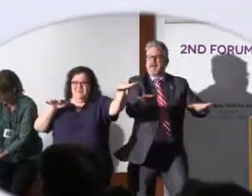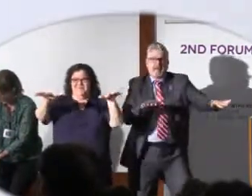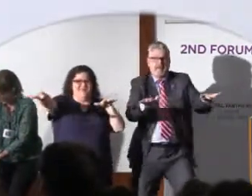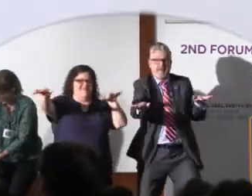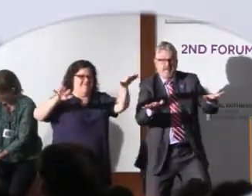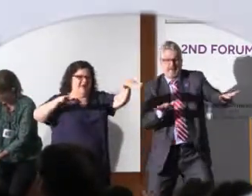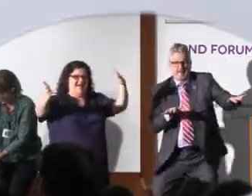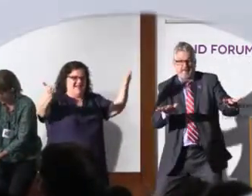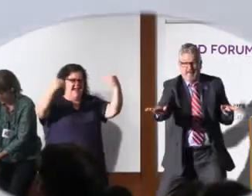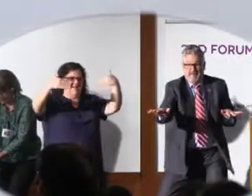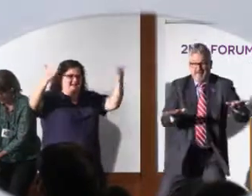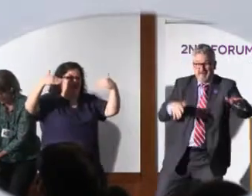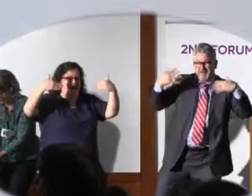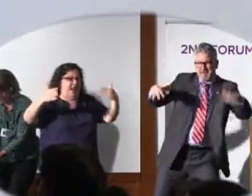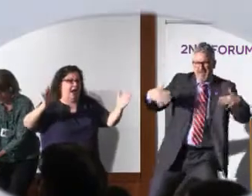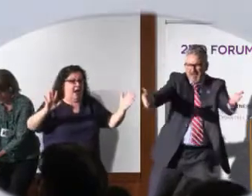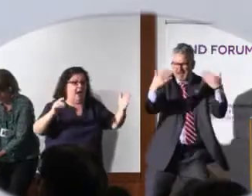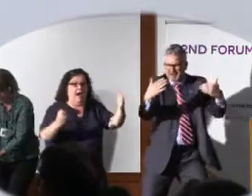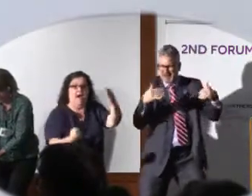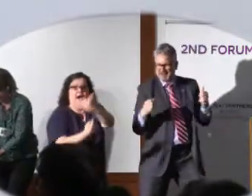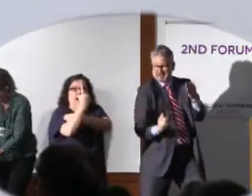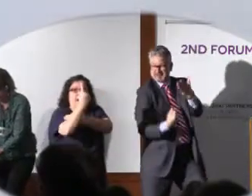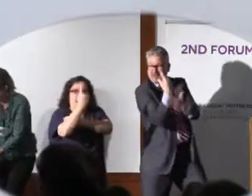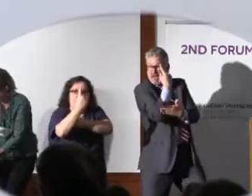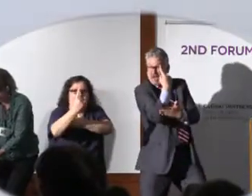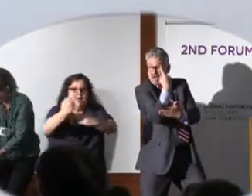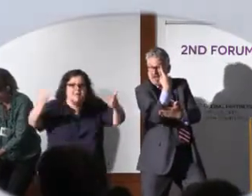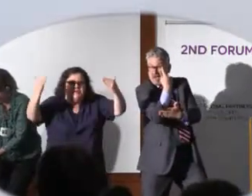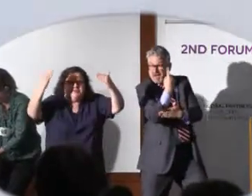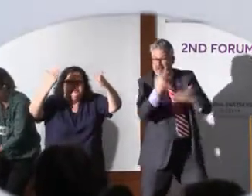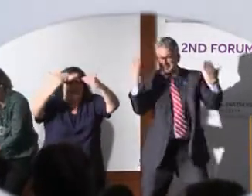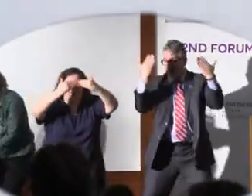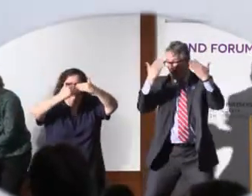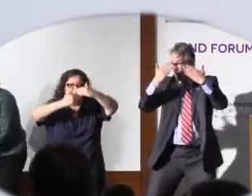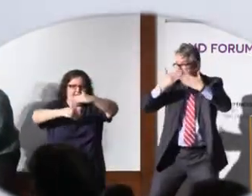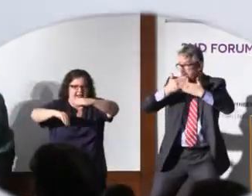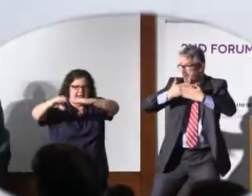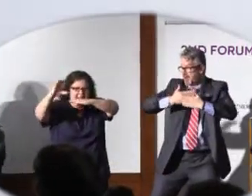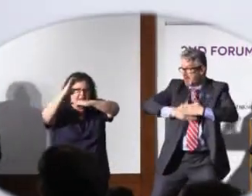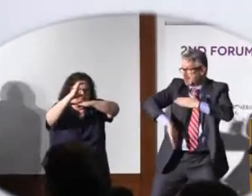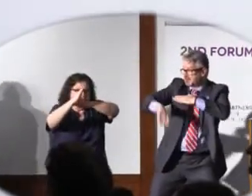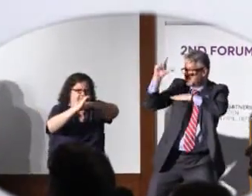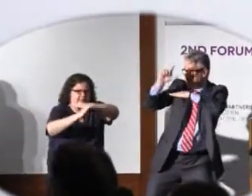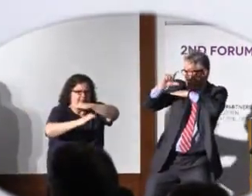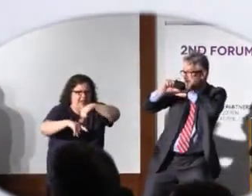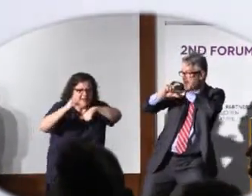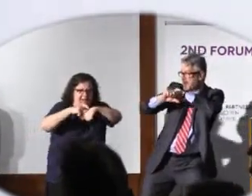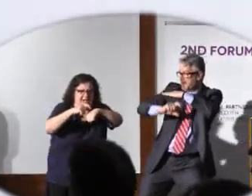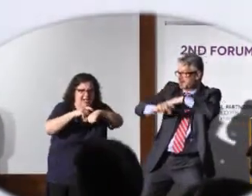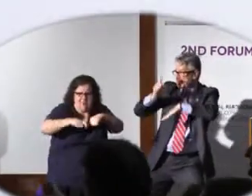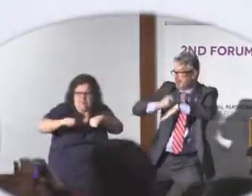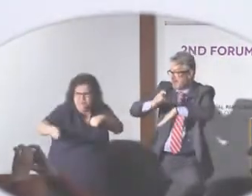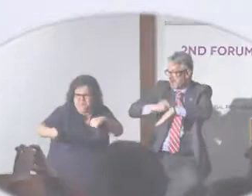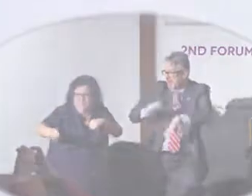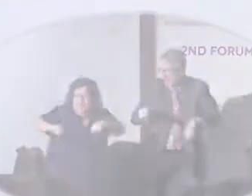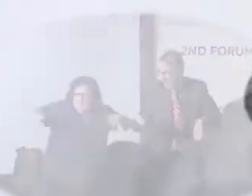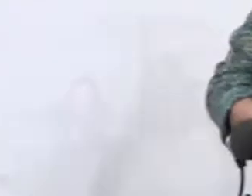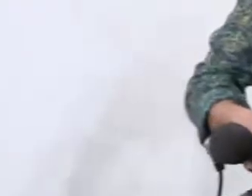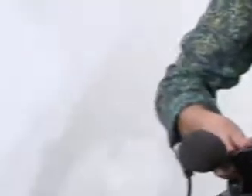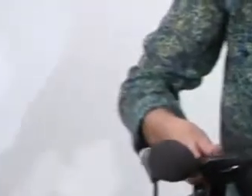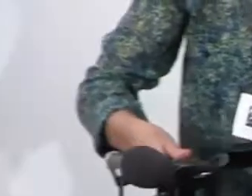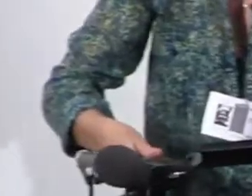When the night says hello, yeah, get ready to go. Turn it up, turn it loose, yeah, you got